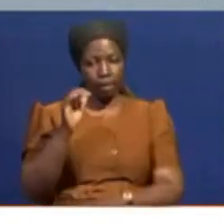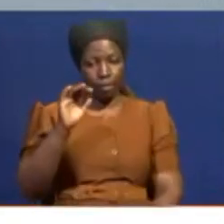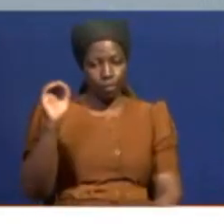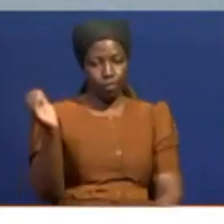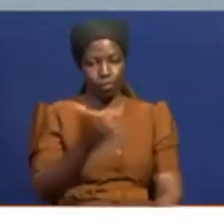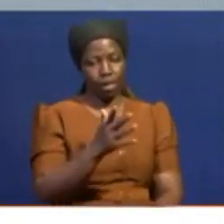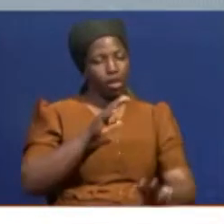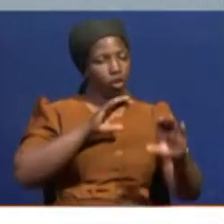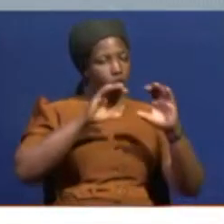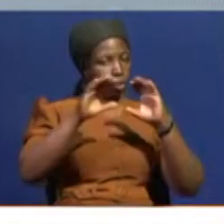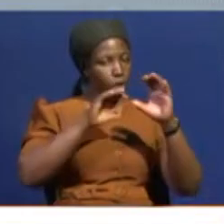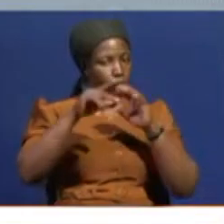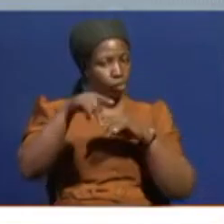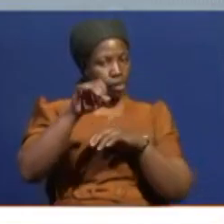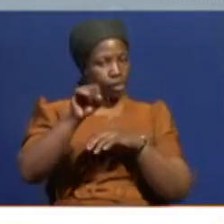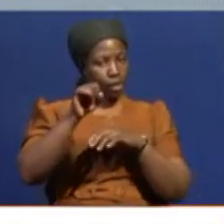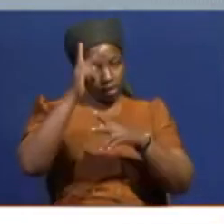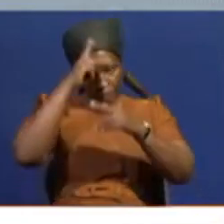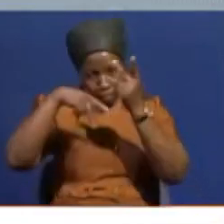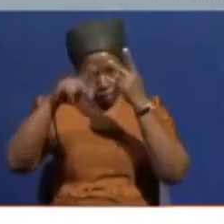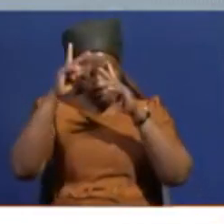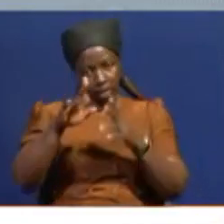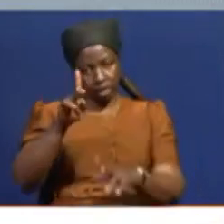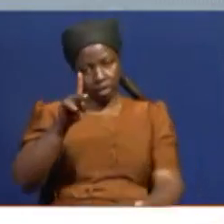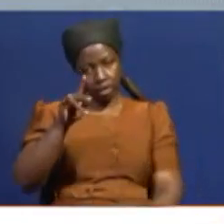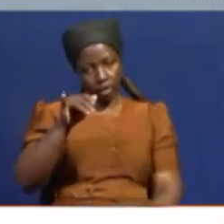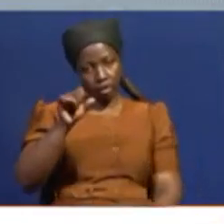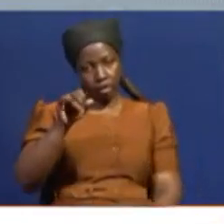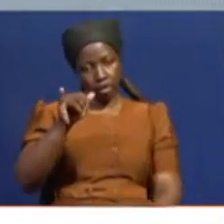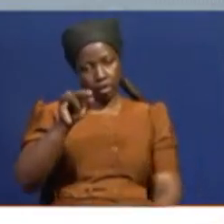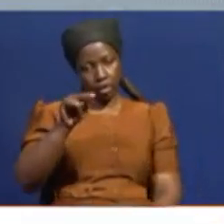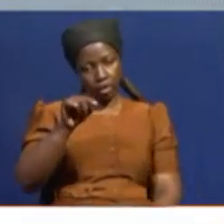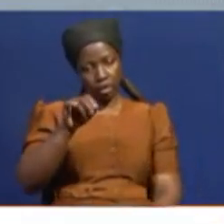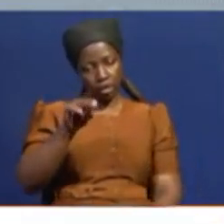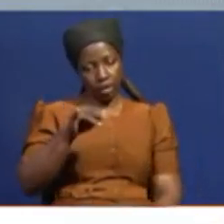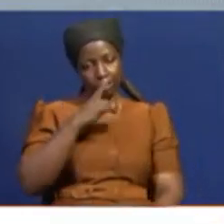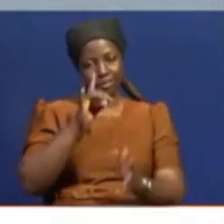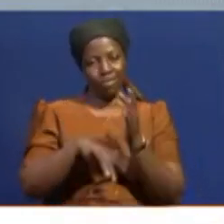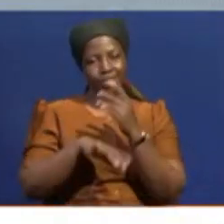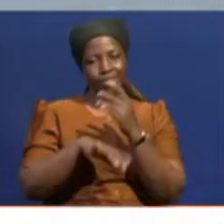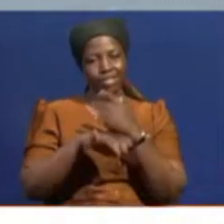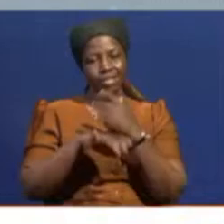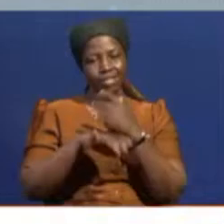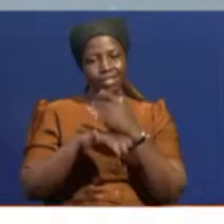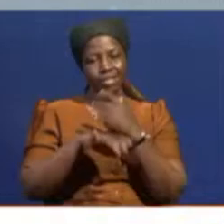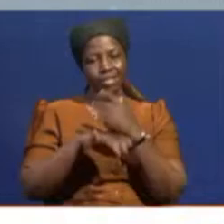Principal Secretary Professor Edward Kisiangani says the Kenya Bureau of Standards is developing the guidelines to